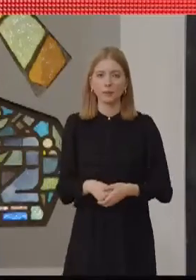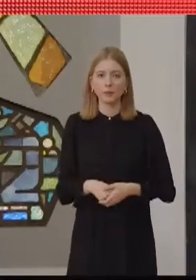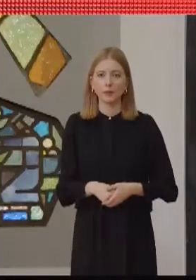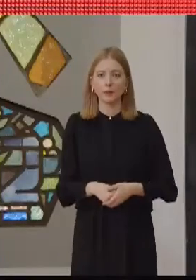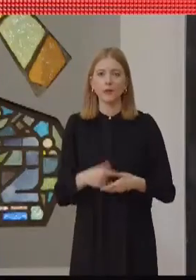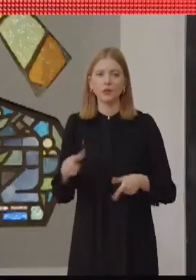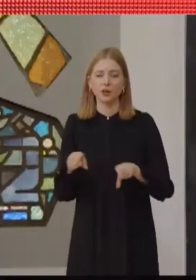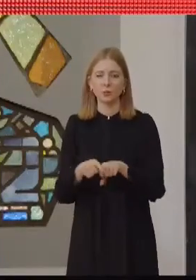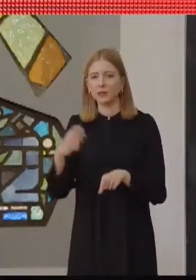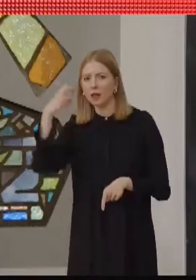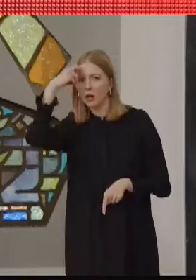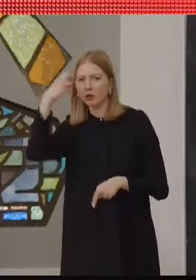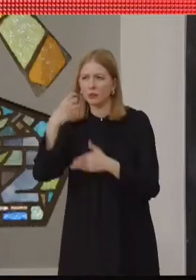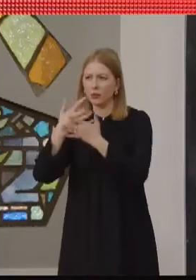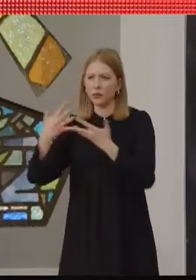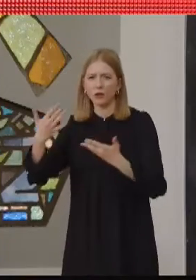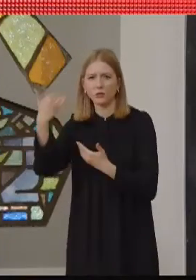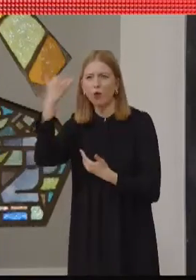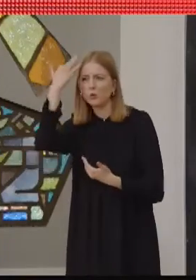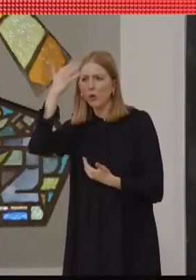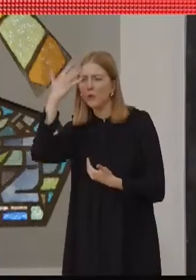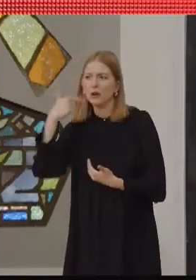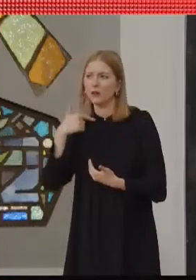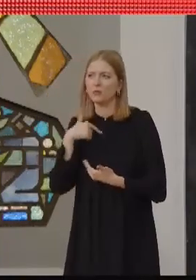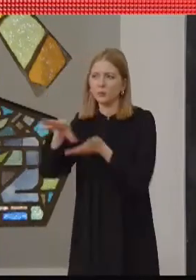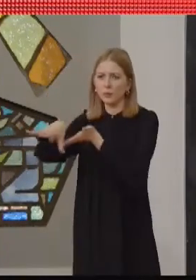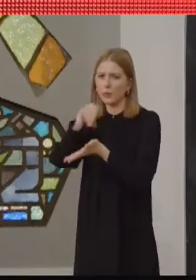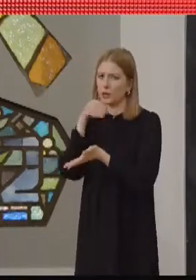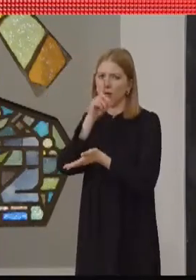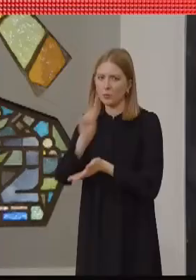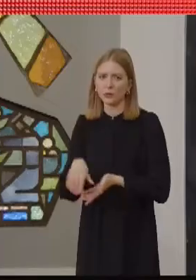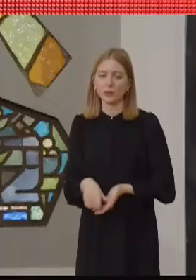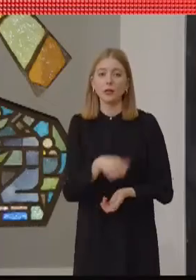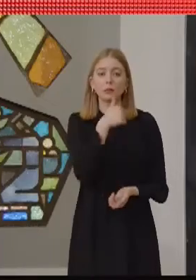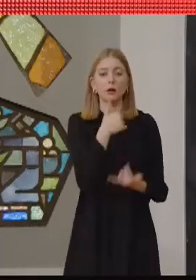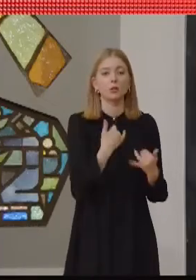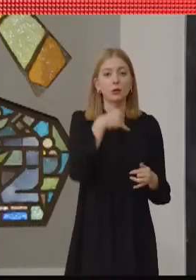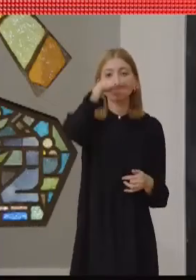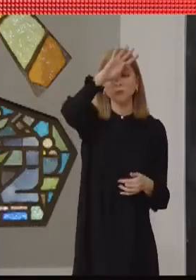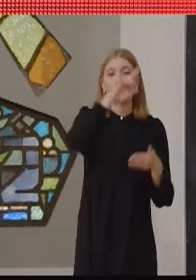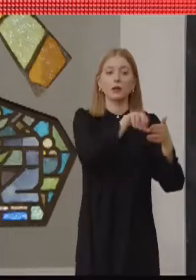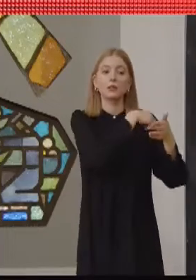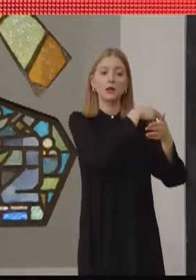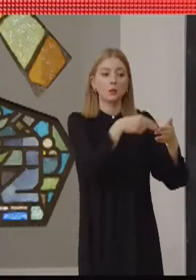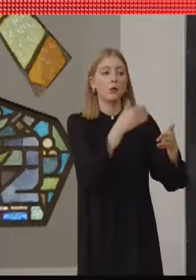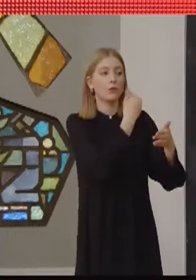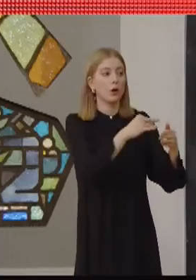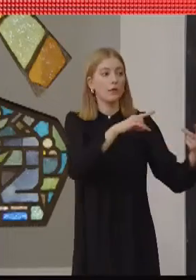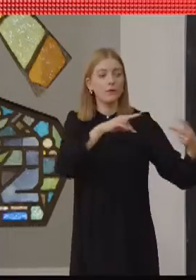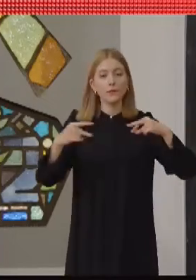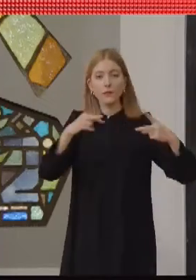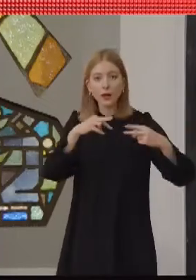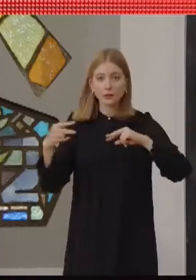in stereotypes and fears. So in working with the Istanbul Convention and